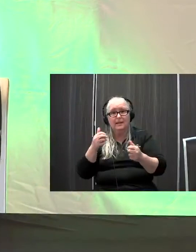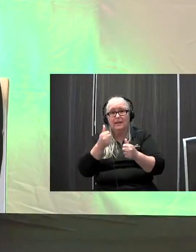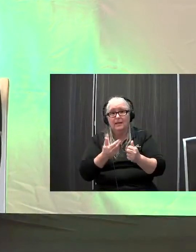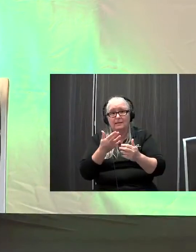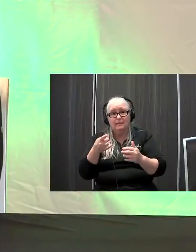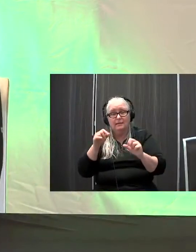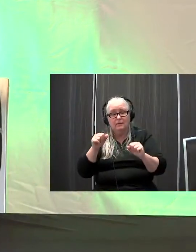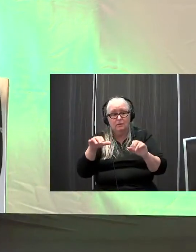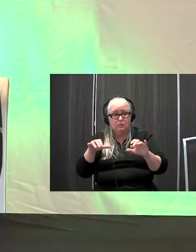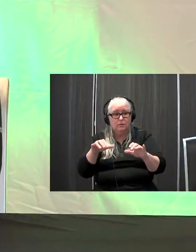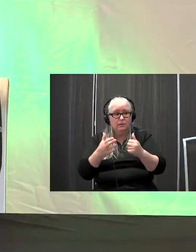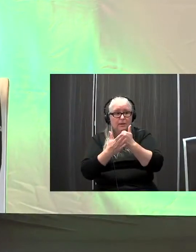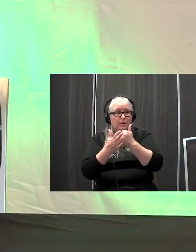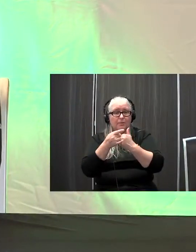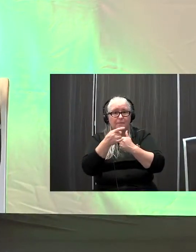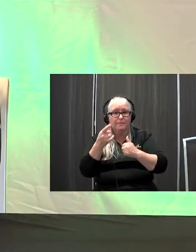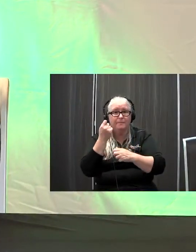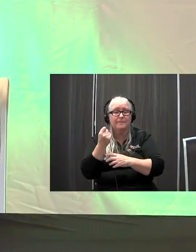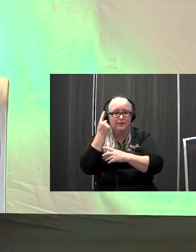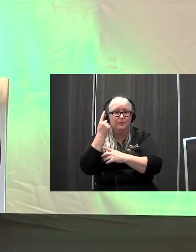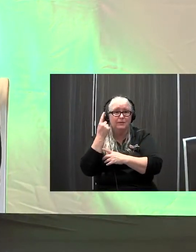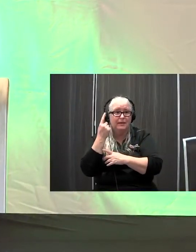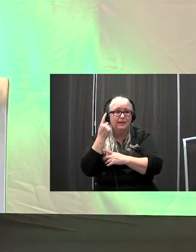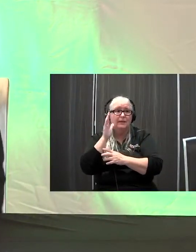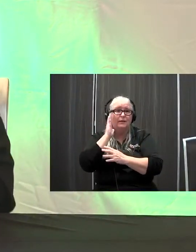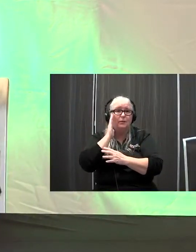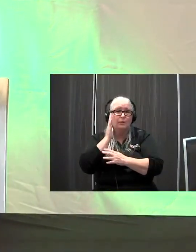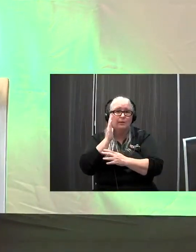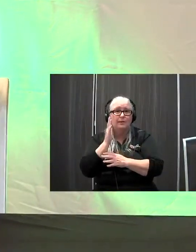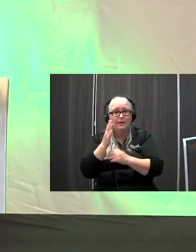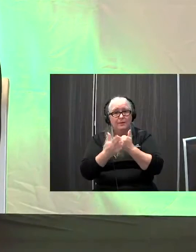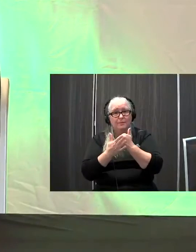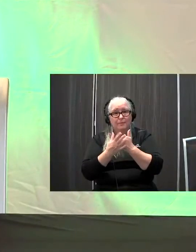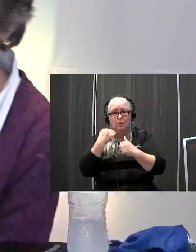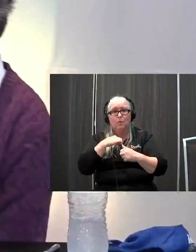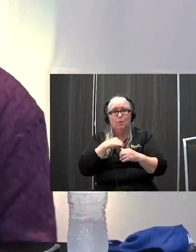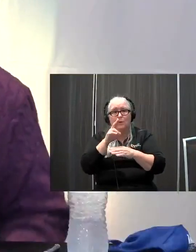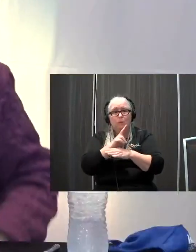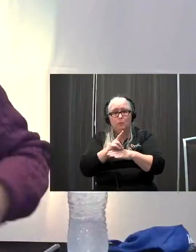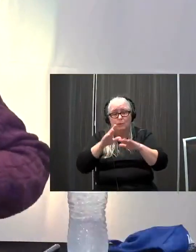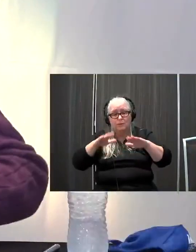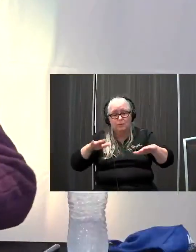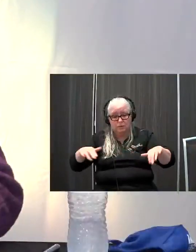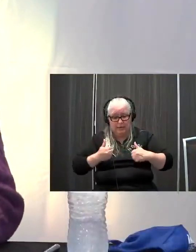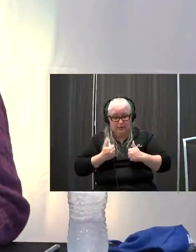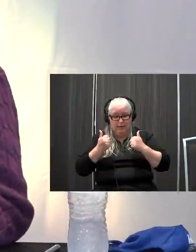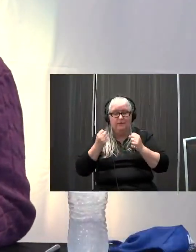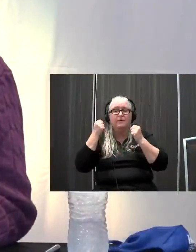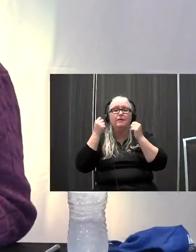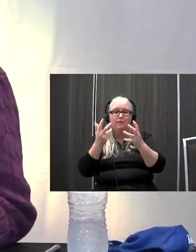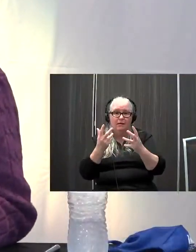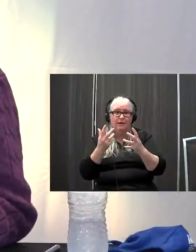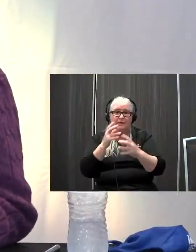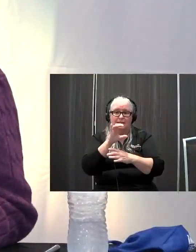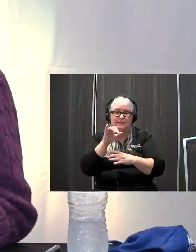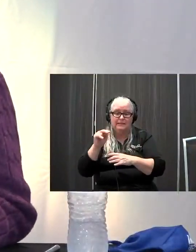anything that they can do to help them understand what's going on, I think is going to be pretty big. Yeah, we use Child Life a lot at Cincinnati Children's, and exactly that. Do we